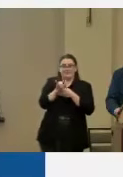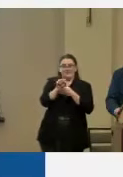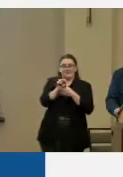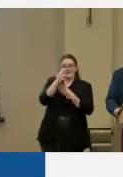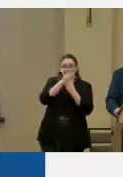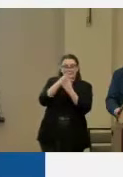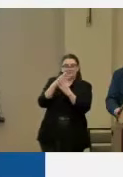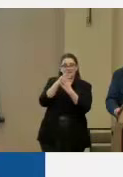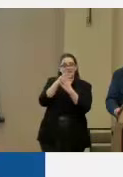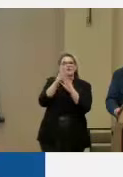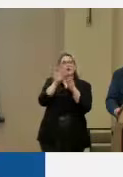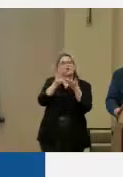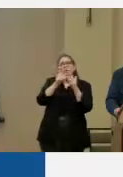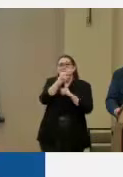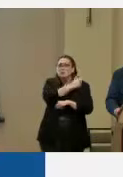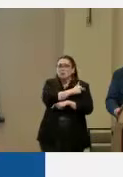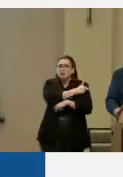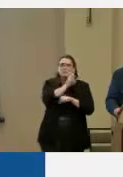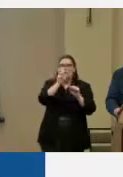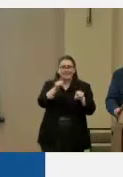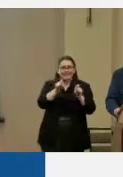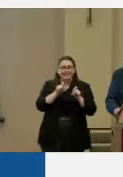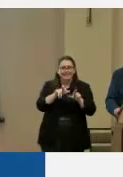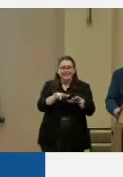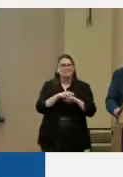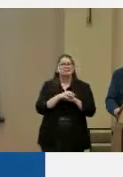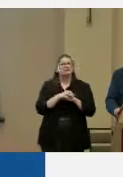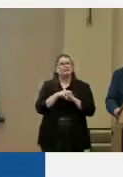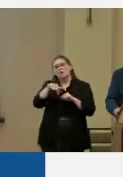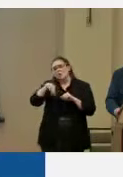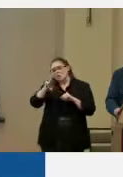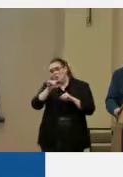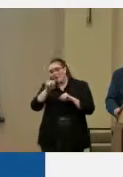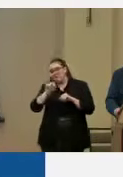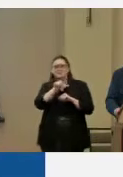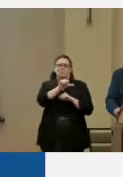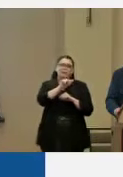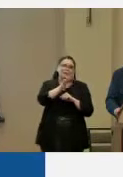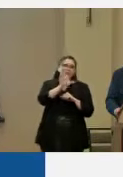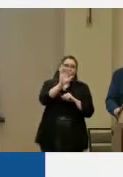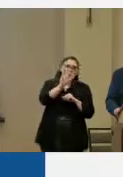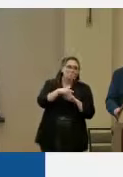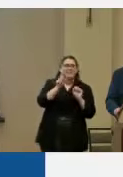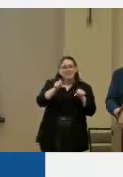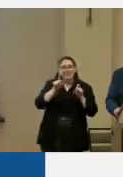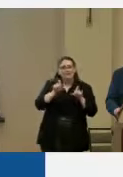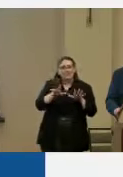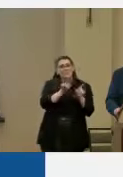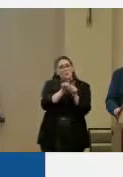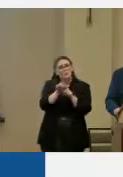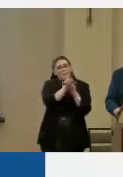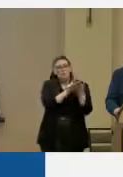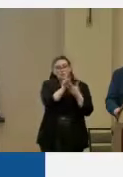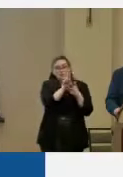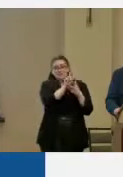be done at community hospitals and Quest and LabCorp, for example, and the